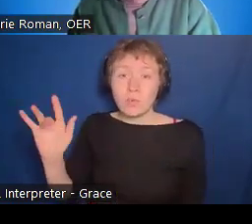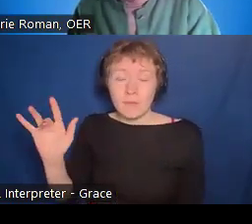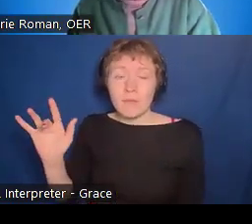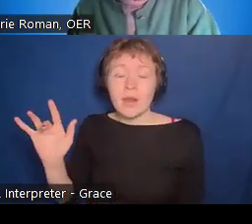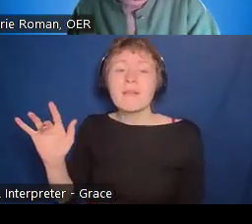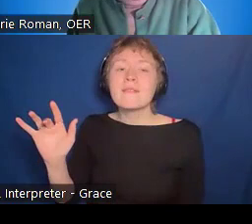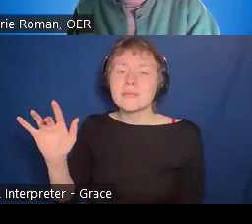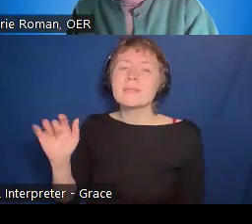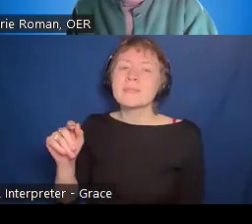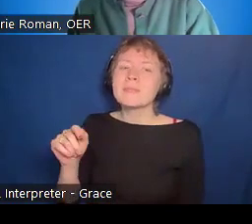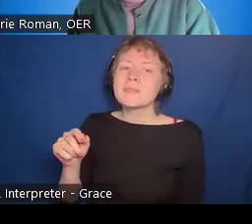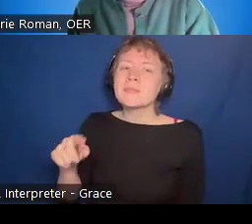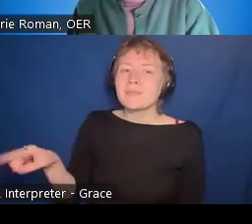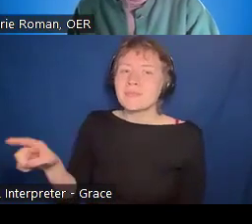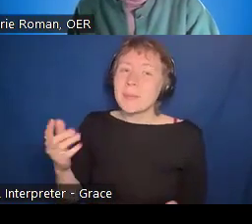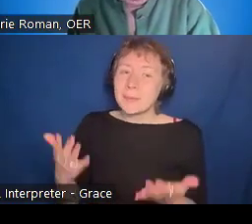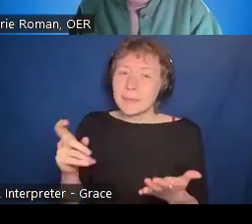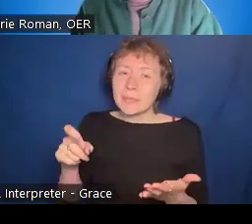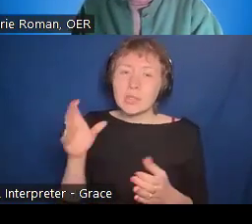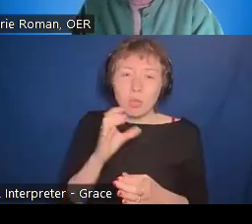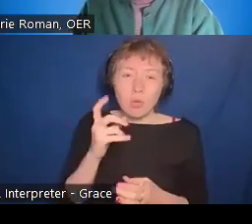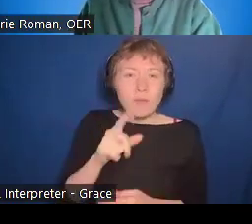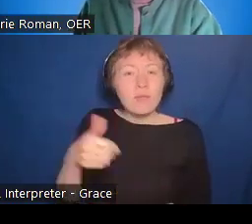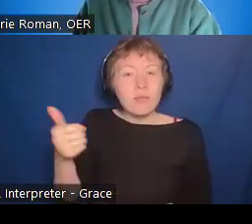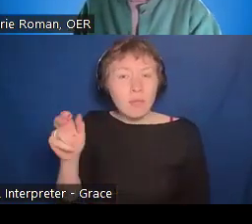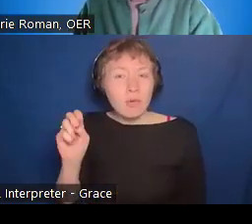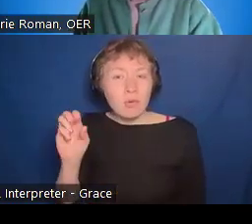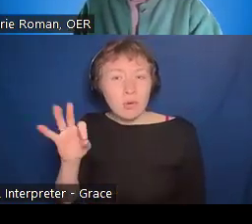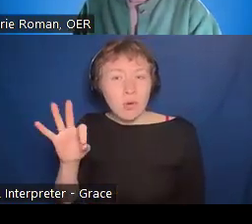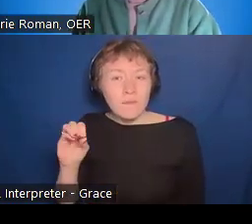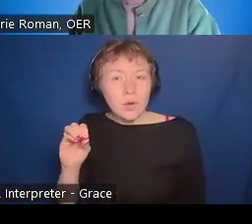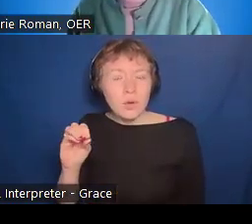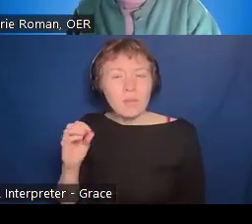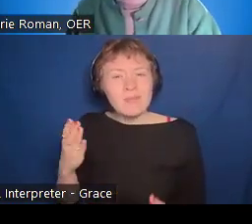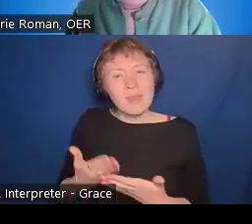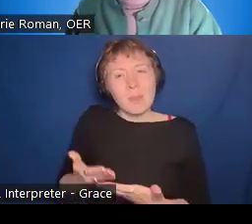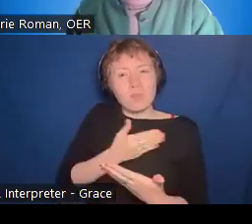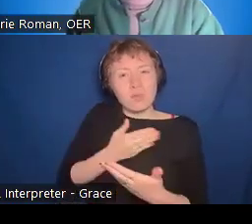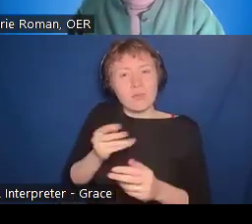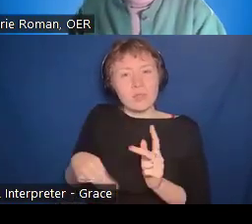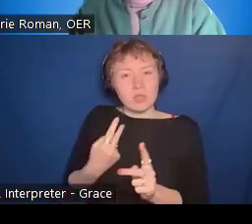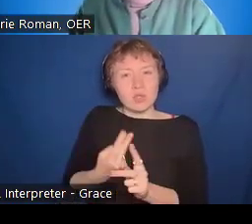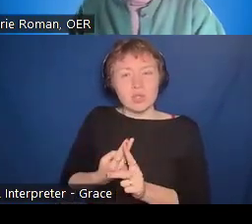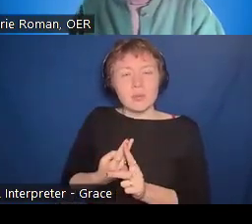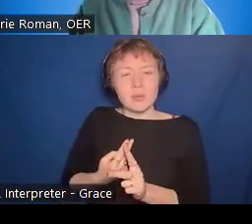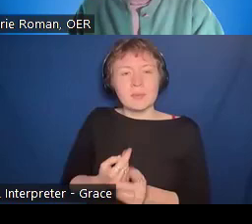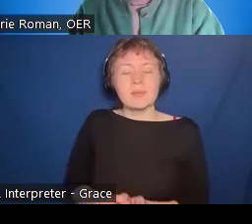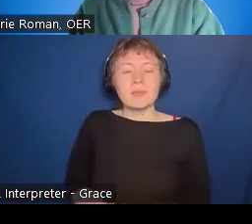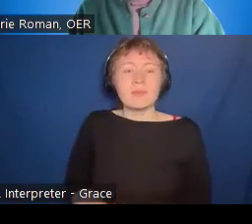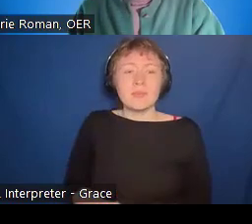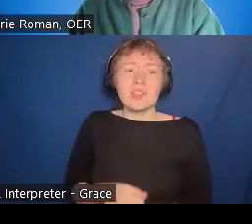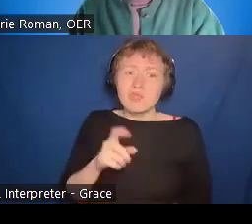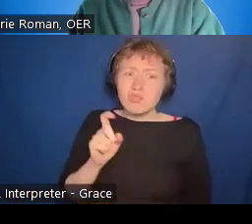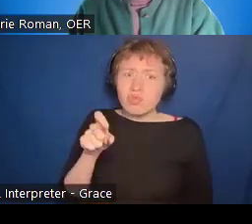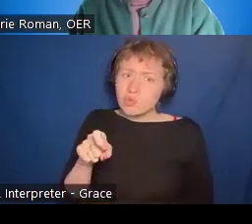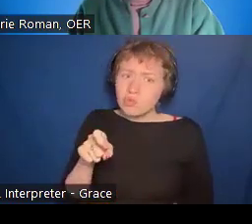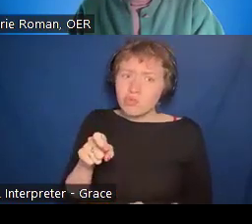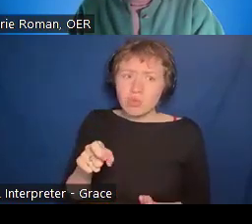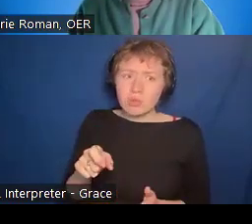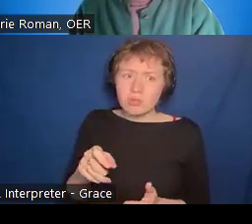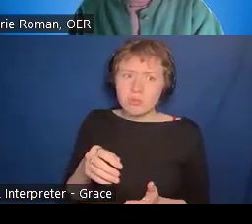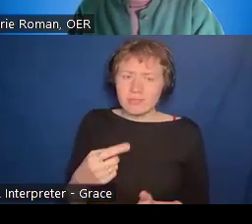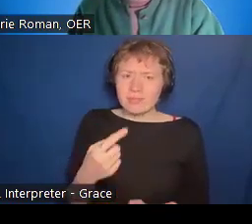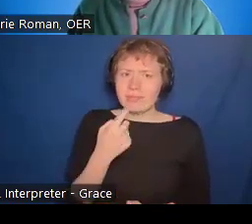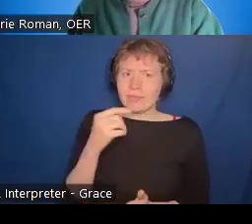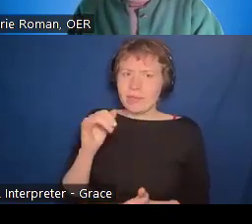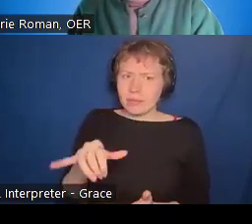they probably need to look for another NOFO, i.e. the previous version of the NOFO. And that should be indicated as the